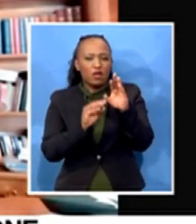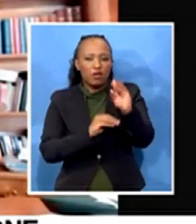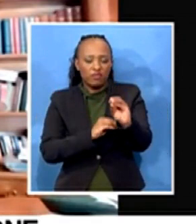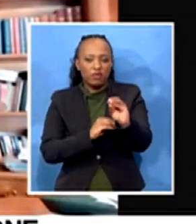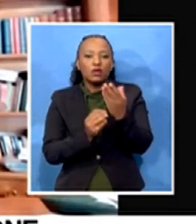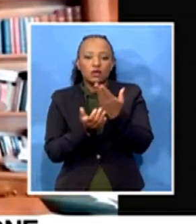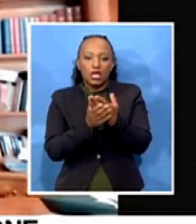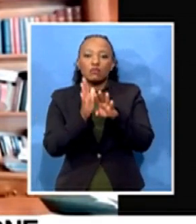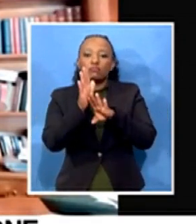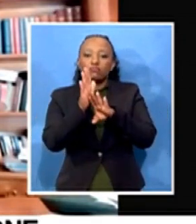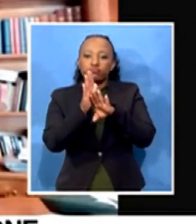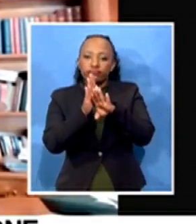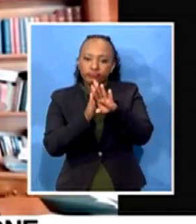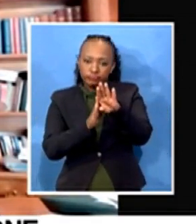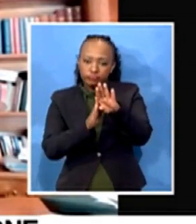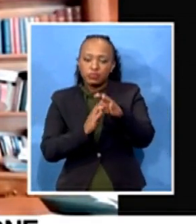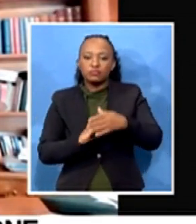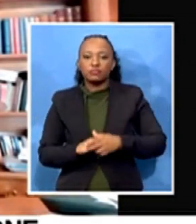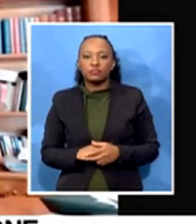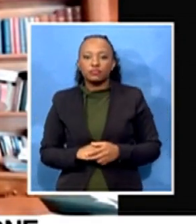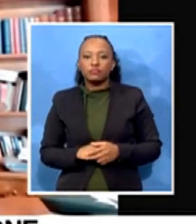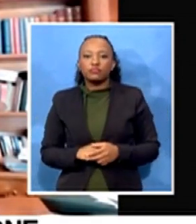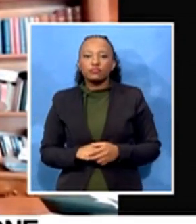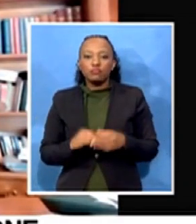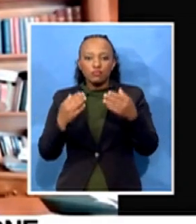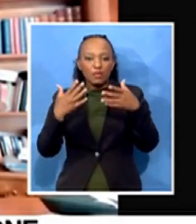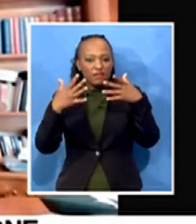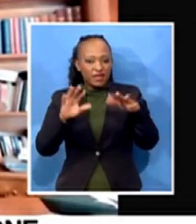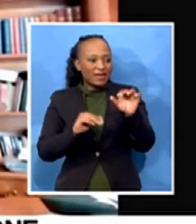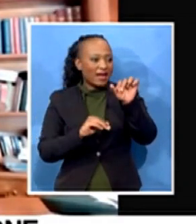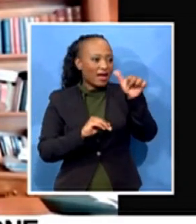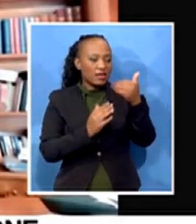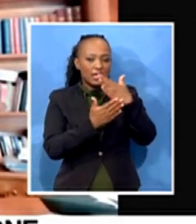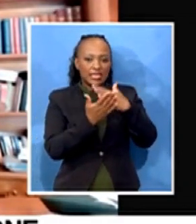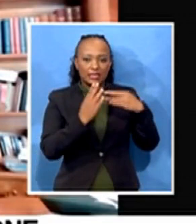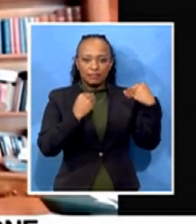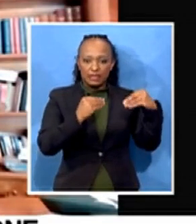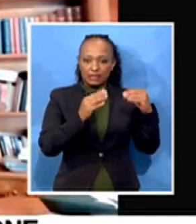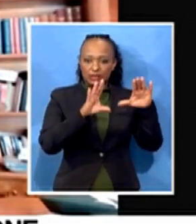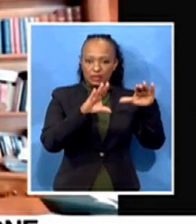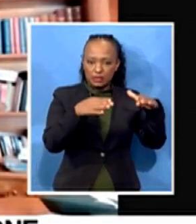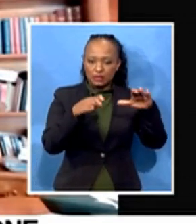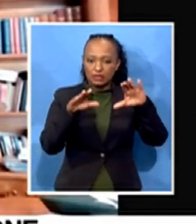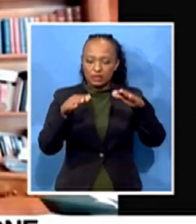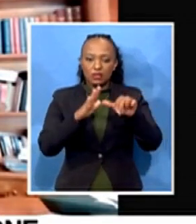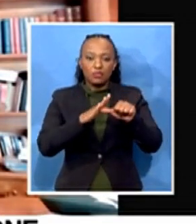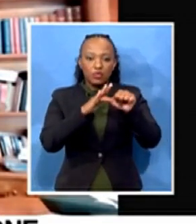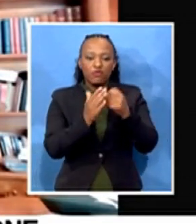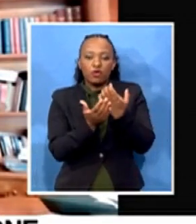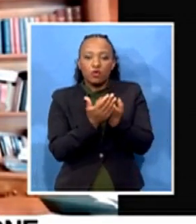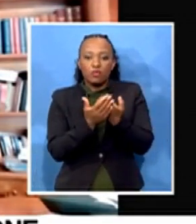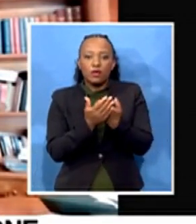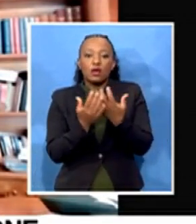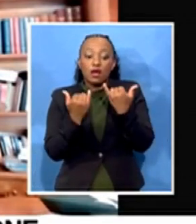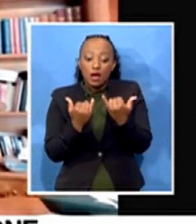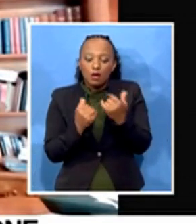I have called on other sectors that are key to our economy, let us use this opportunity